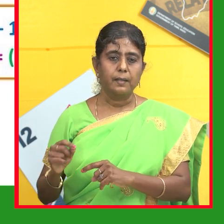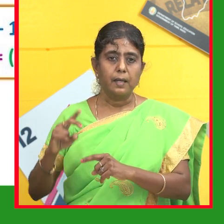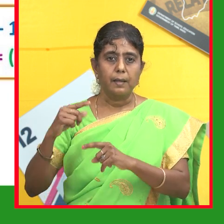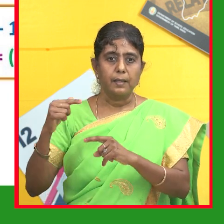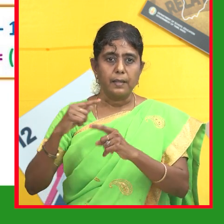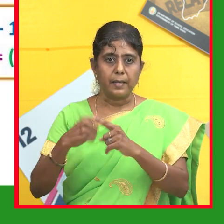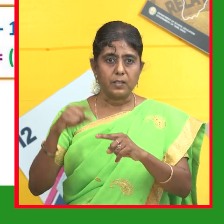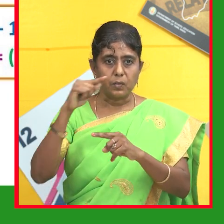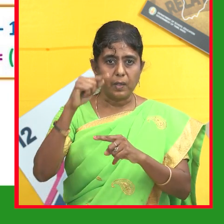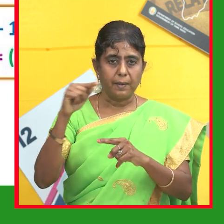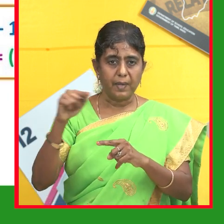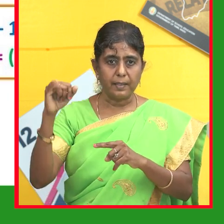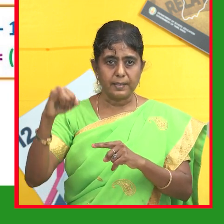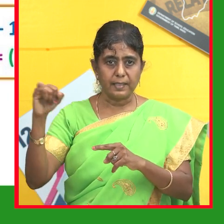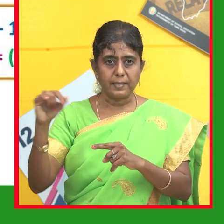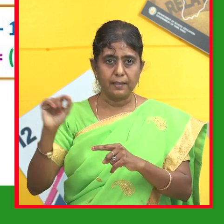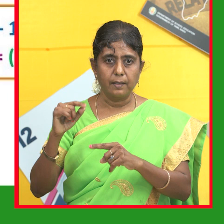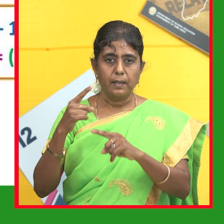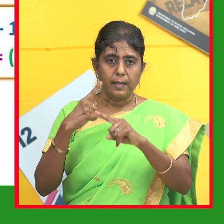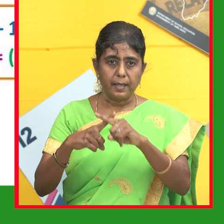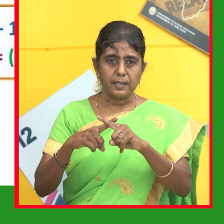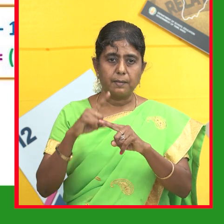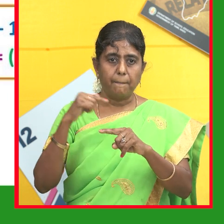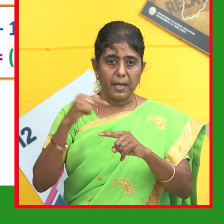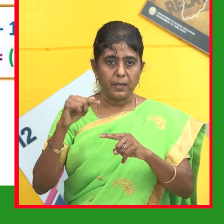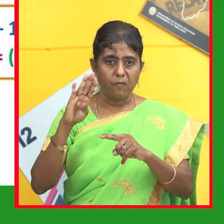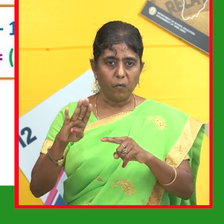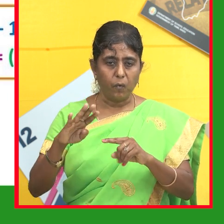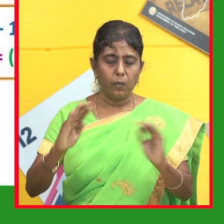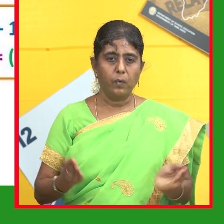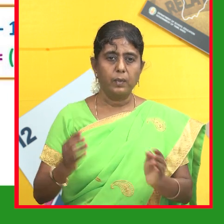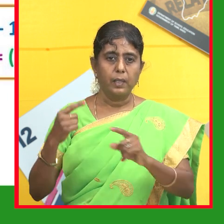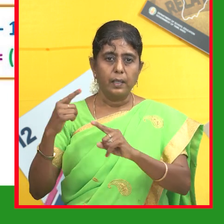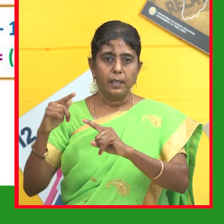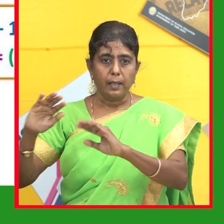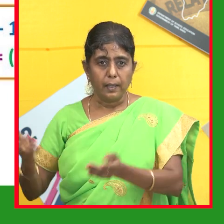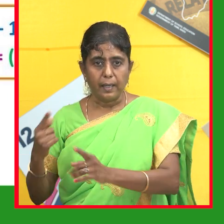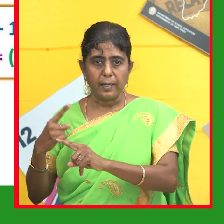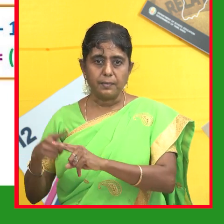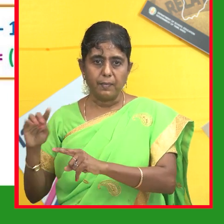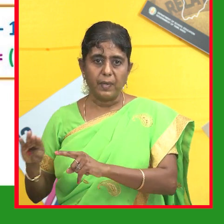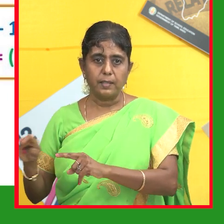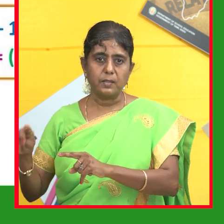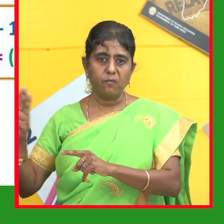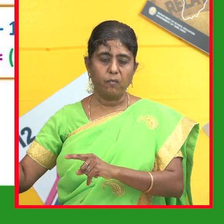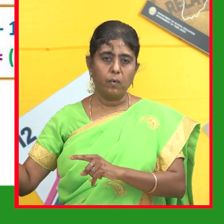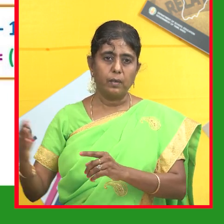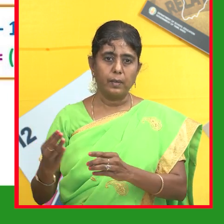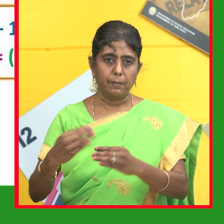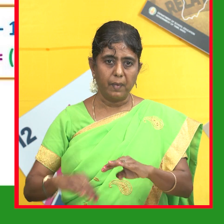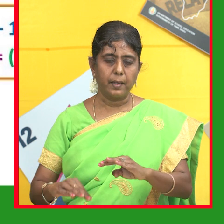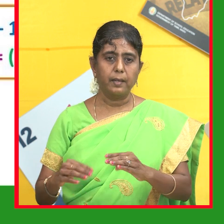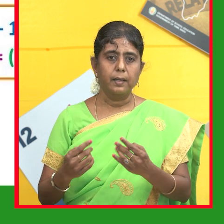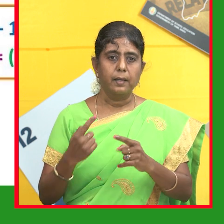And that x square minus 16 we can write as x minus 4 into x plus 4. So we can write x minus 4 into x plus